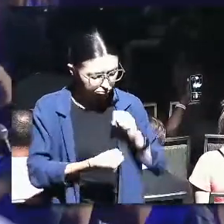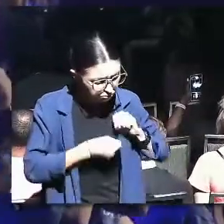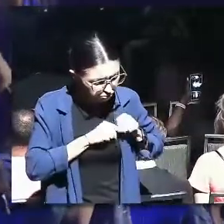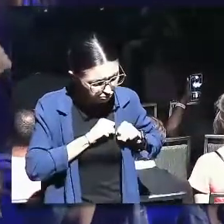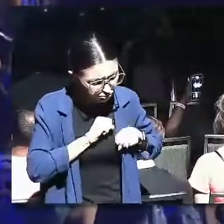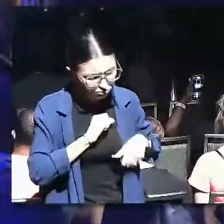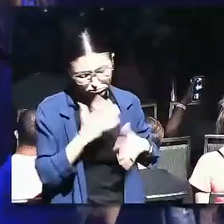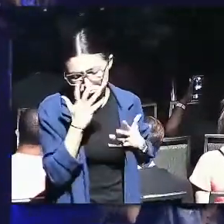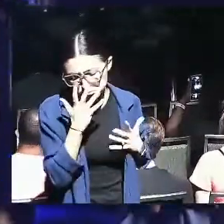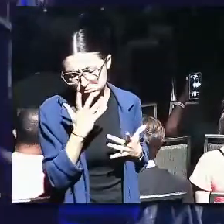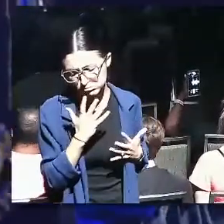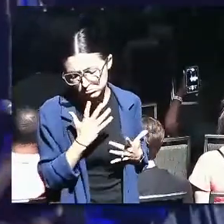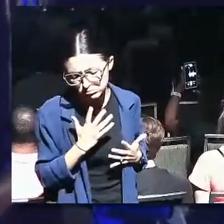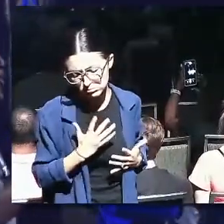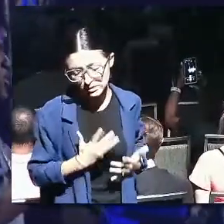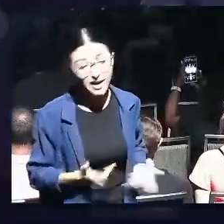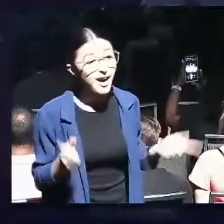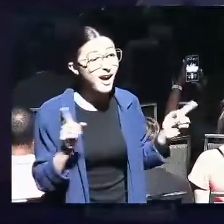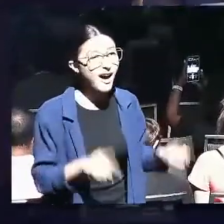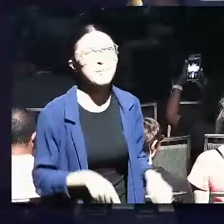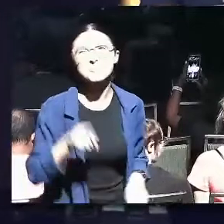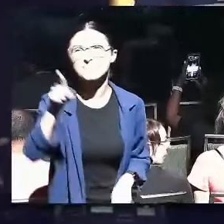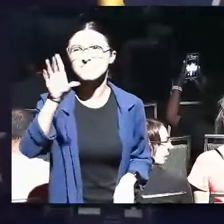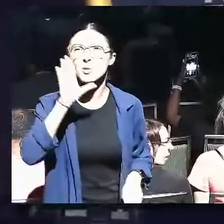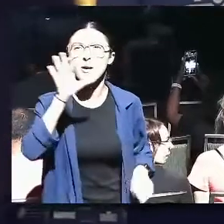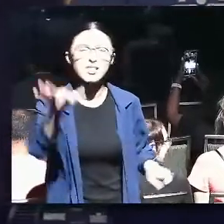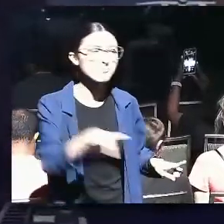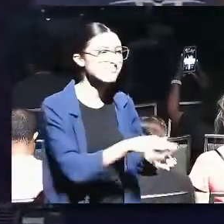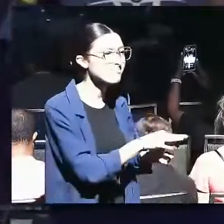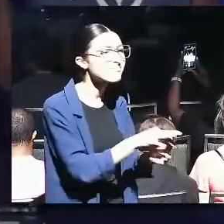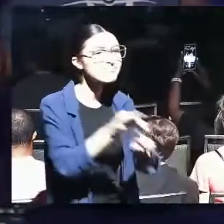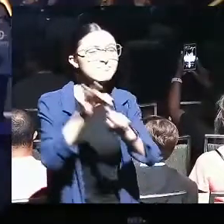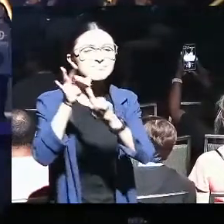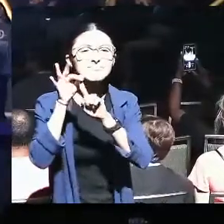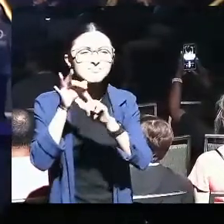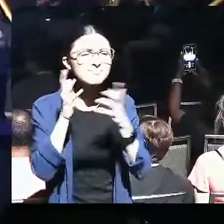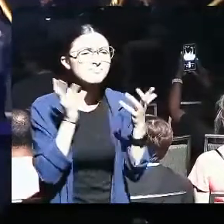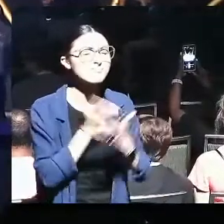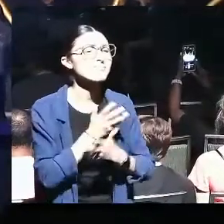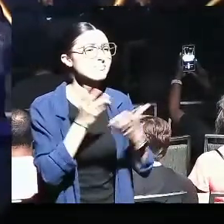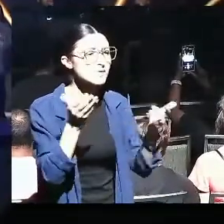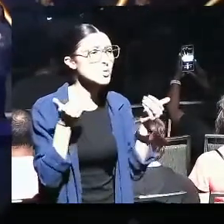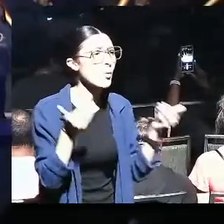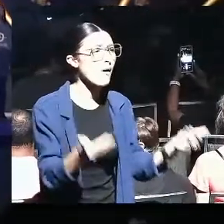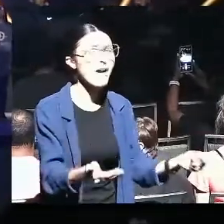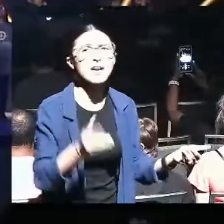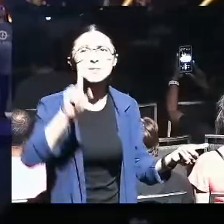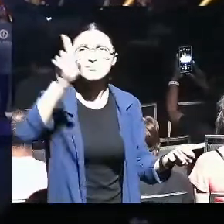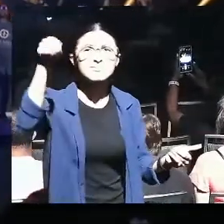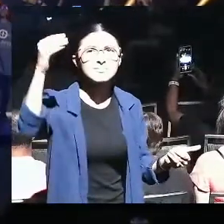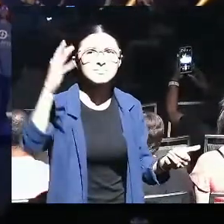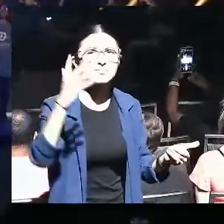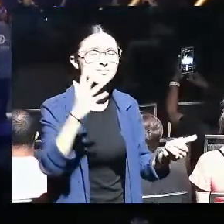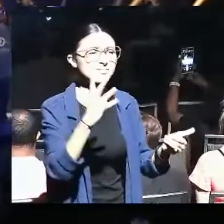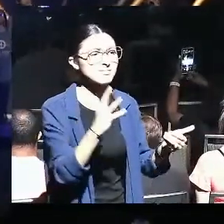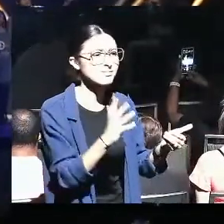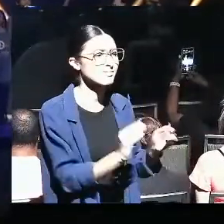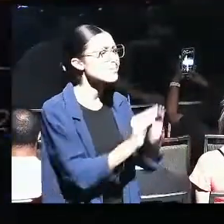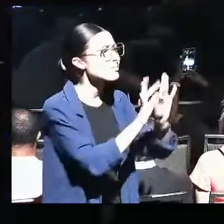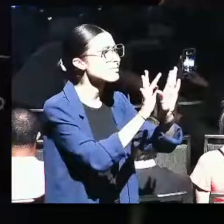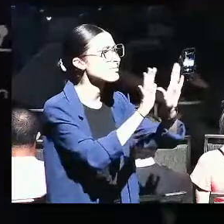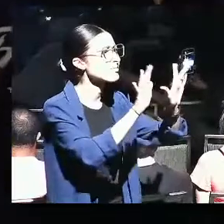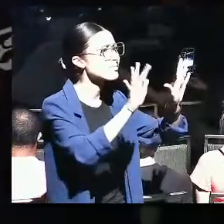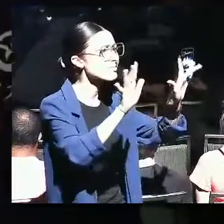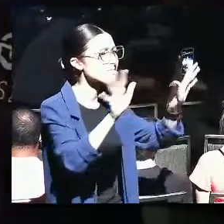the ground, you will be found. So let the sun come streaming in, 'cause you'll reach up and